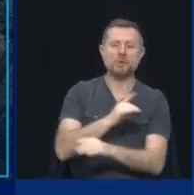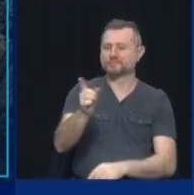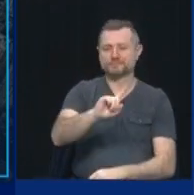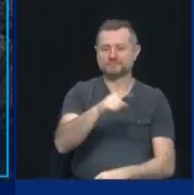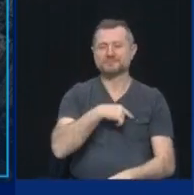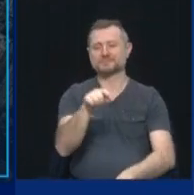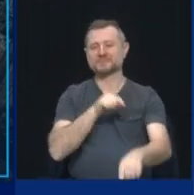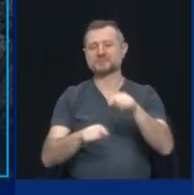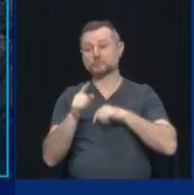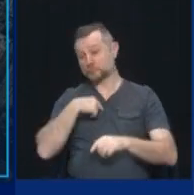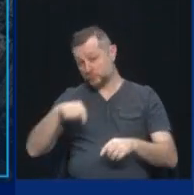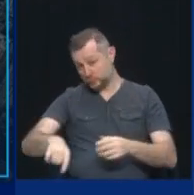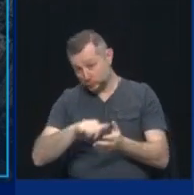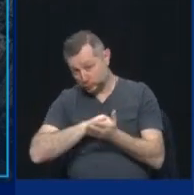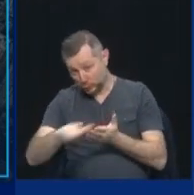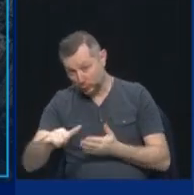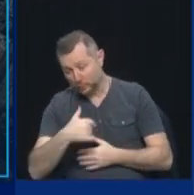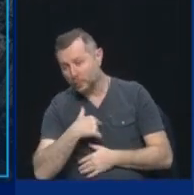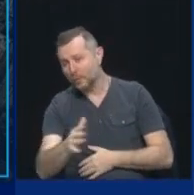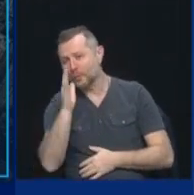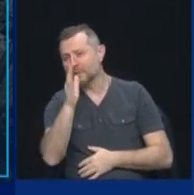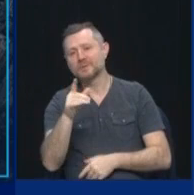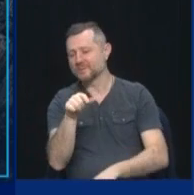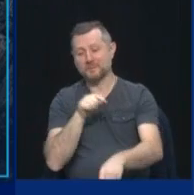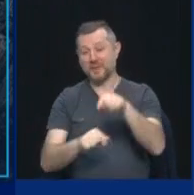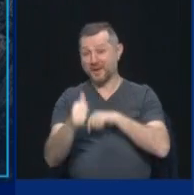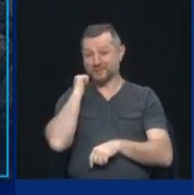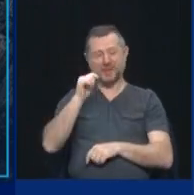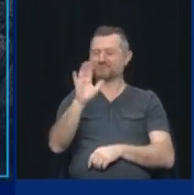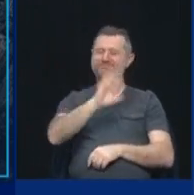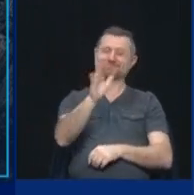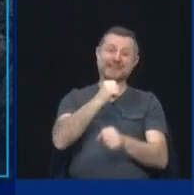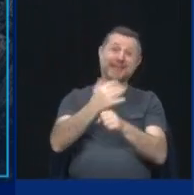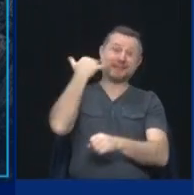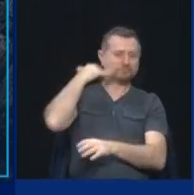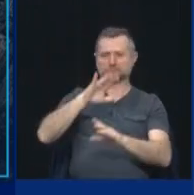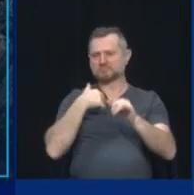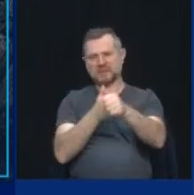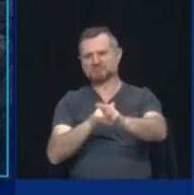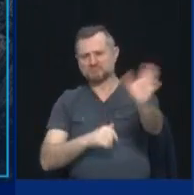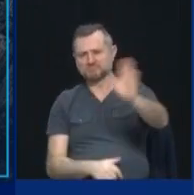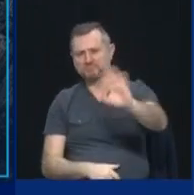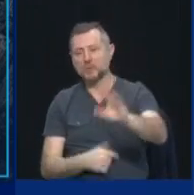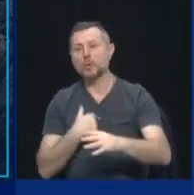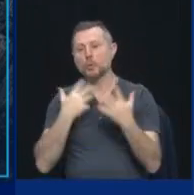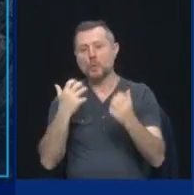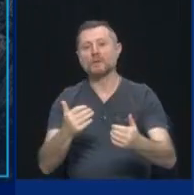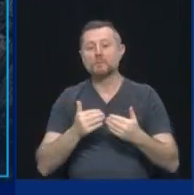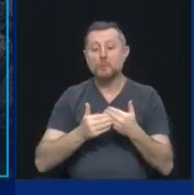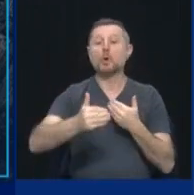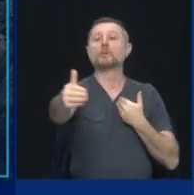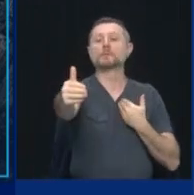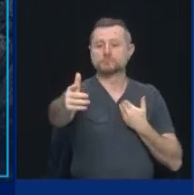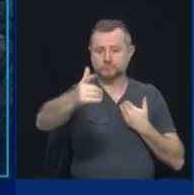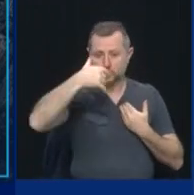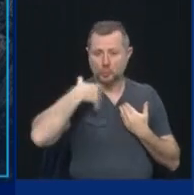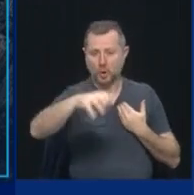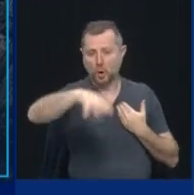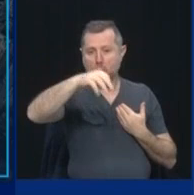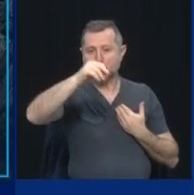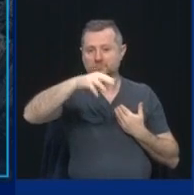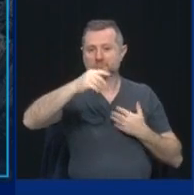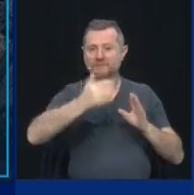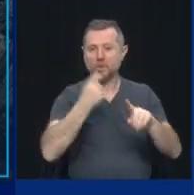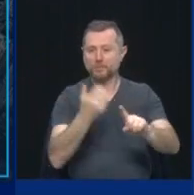back. That was a year ago. We don't want to go back to where we were a year ago. We want to go ahead and we want to learn from what we